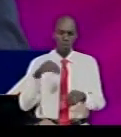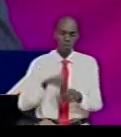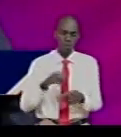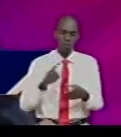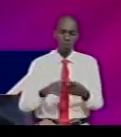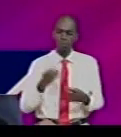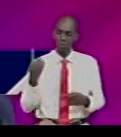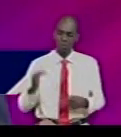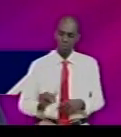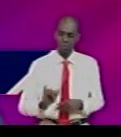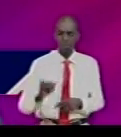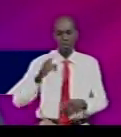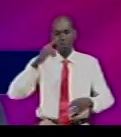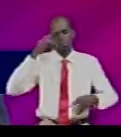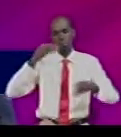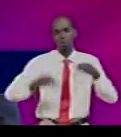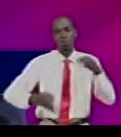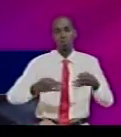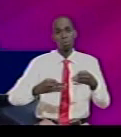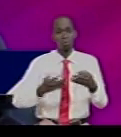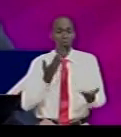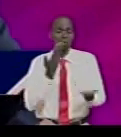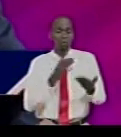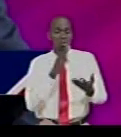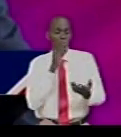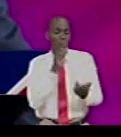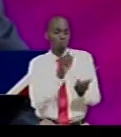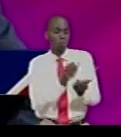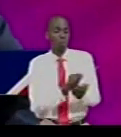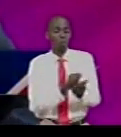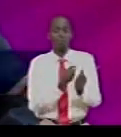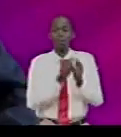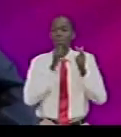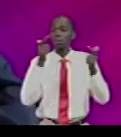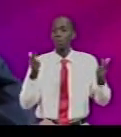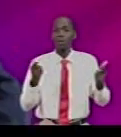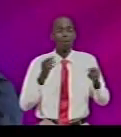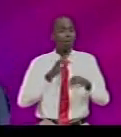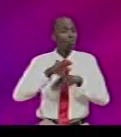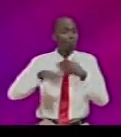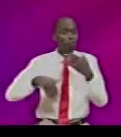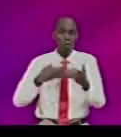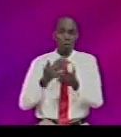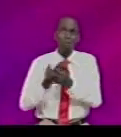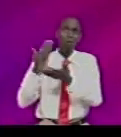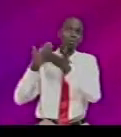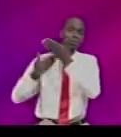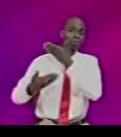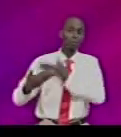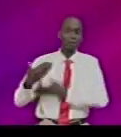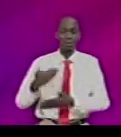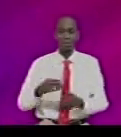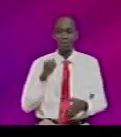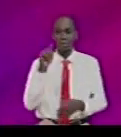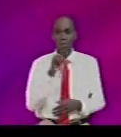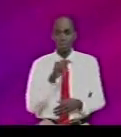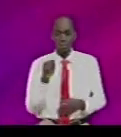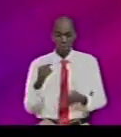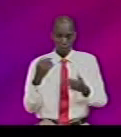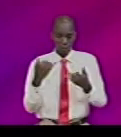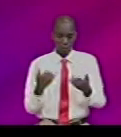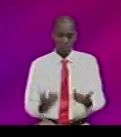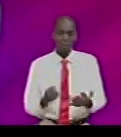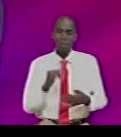whether small or great, of all generations. Therefore, it is the high